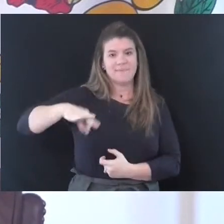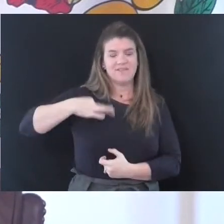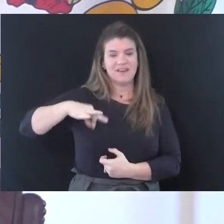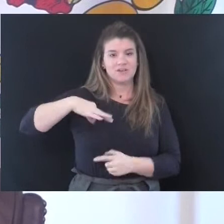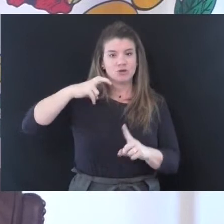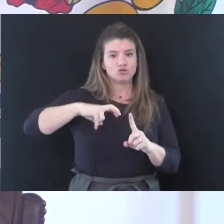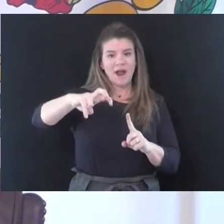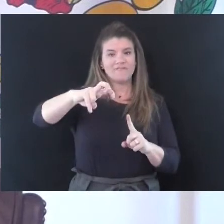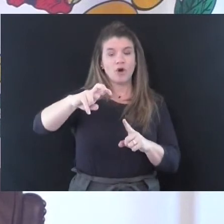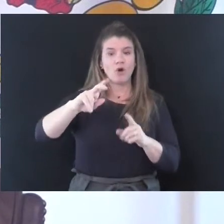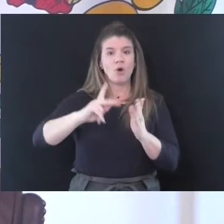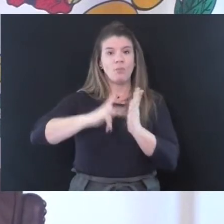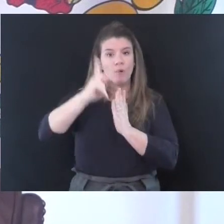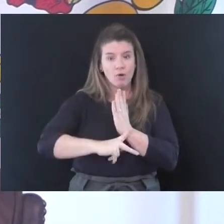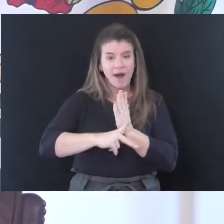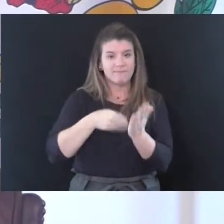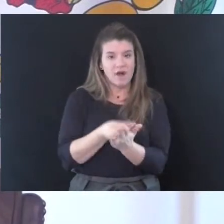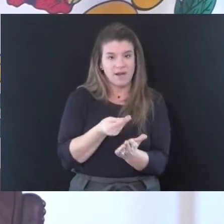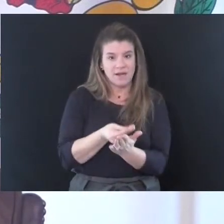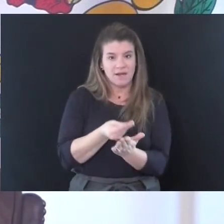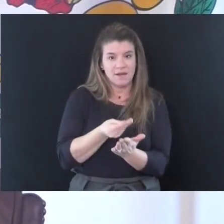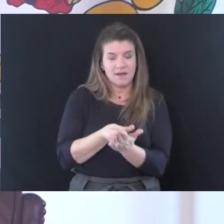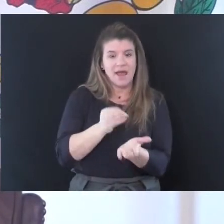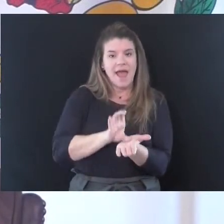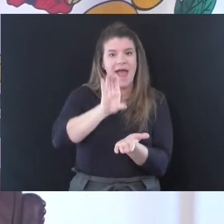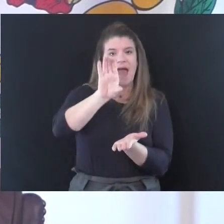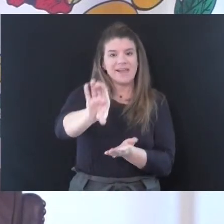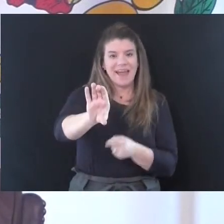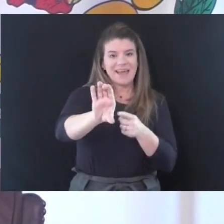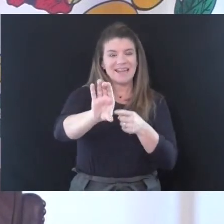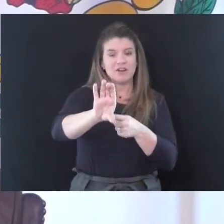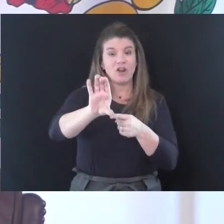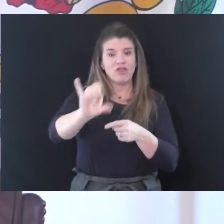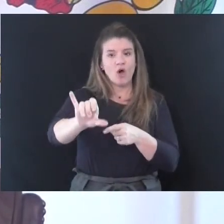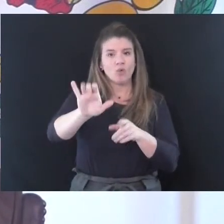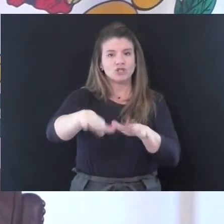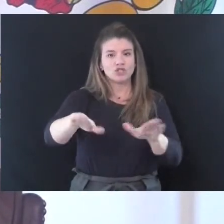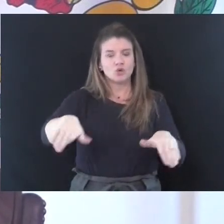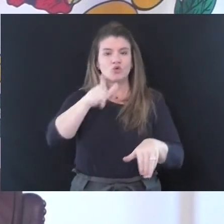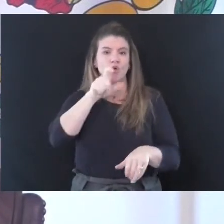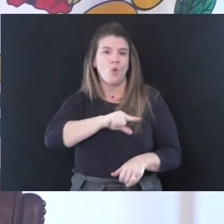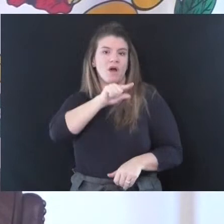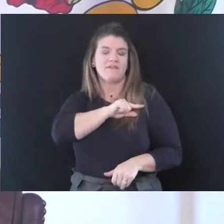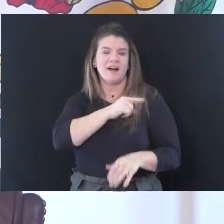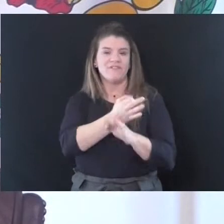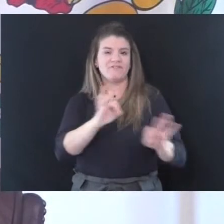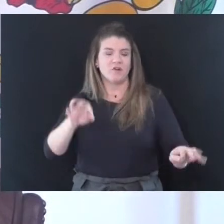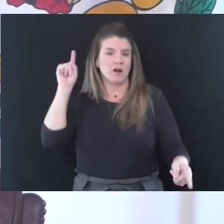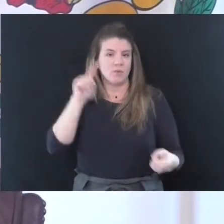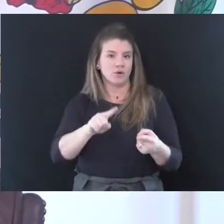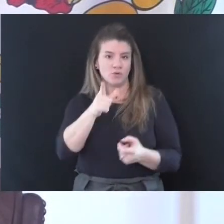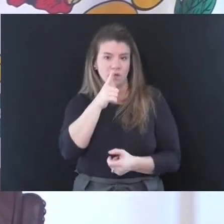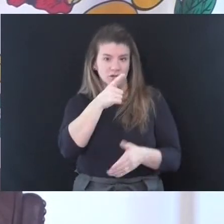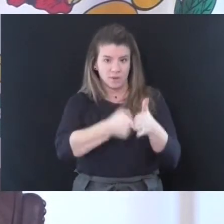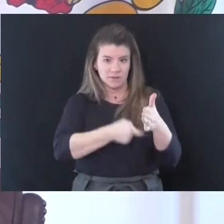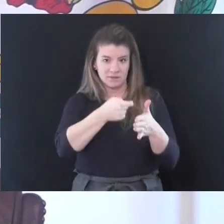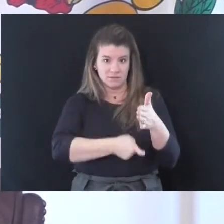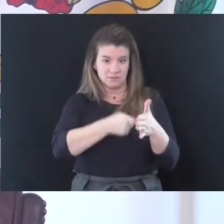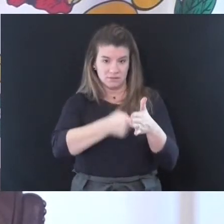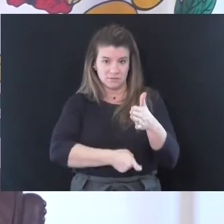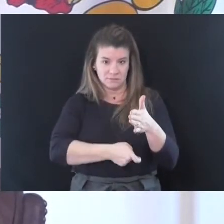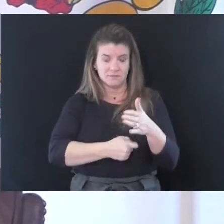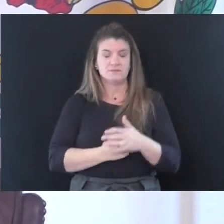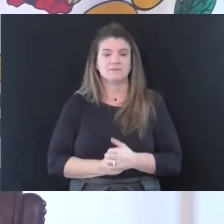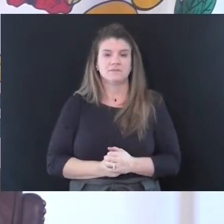transfer program funding allocated to eligible children who qualify for free or reduced lunch price or